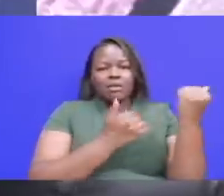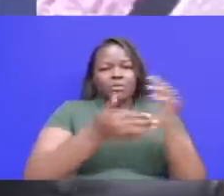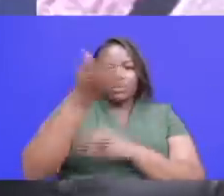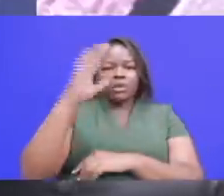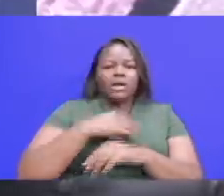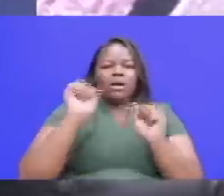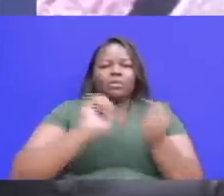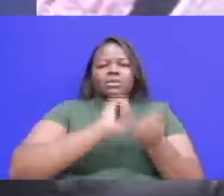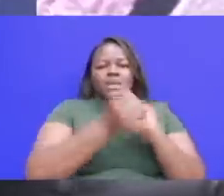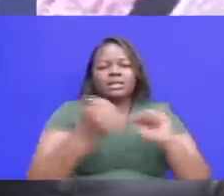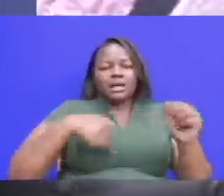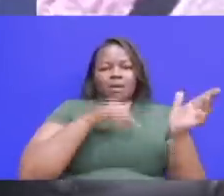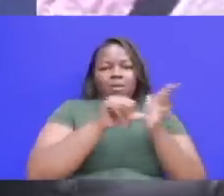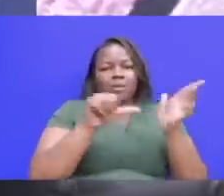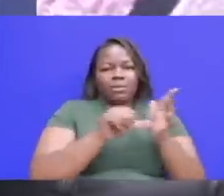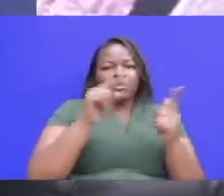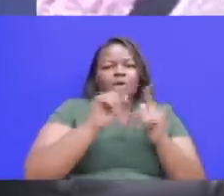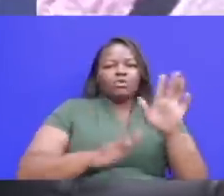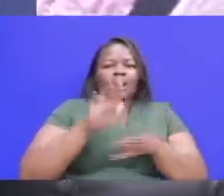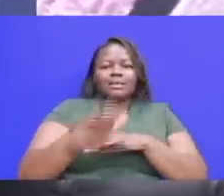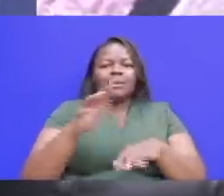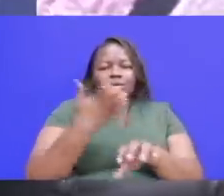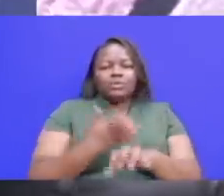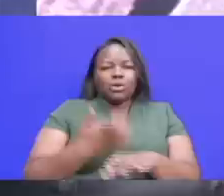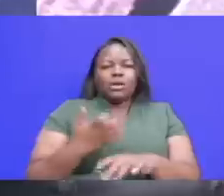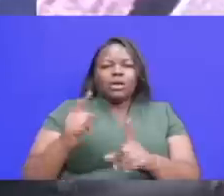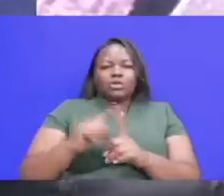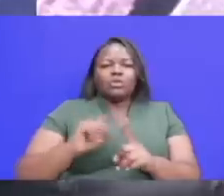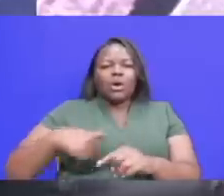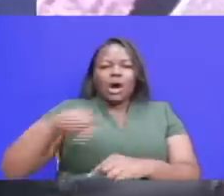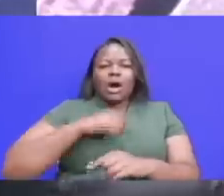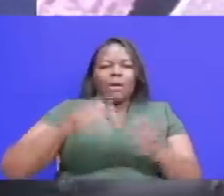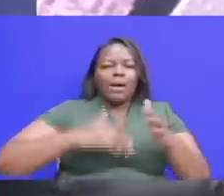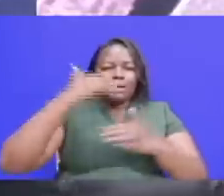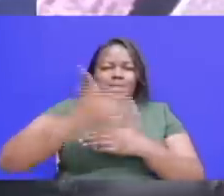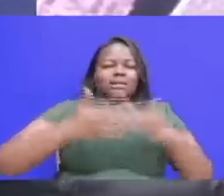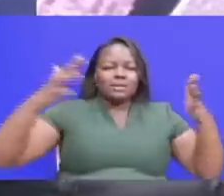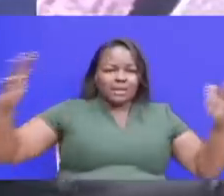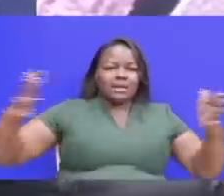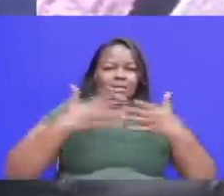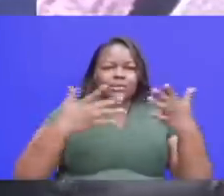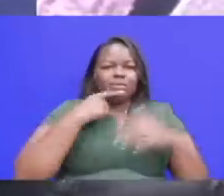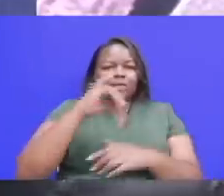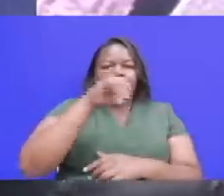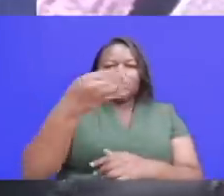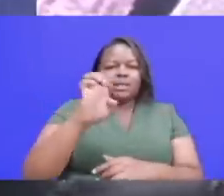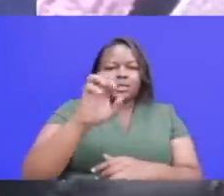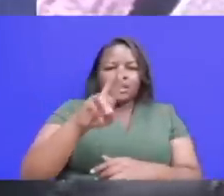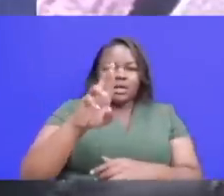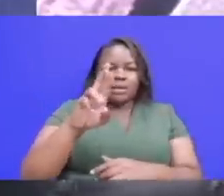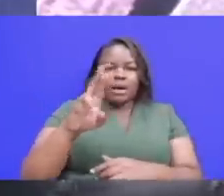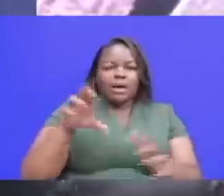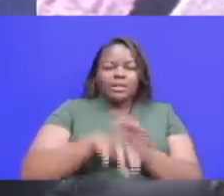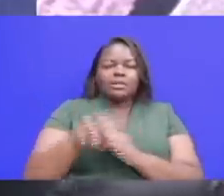our obstacles into stepping stone for our next great move. He says in Jeremiah chapter number 29, verse number 11, that